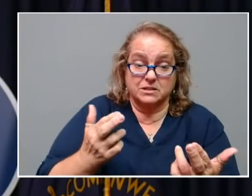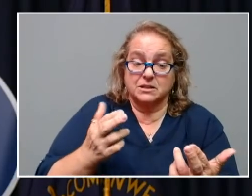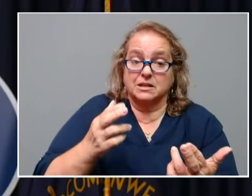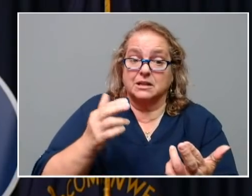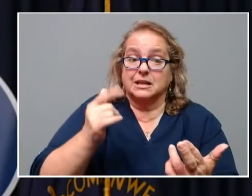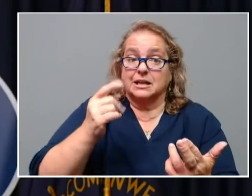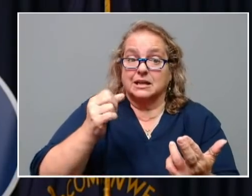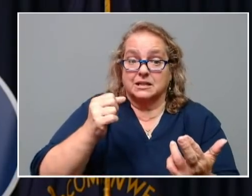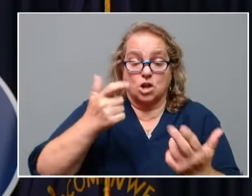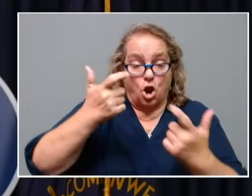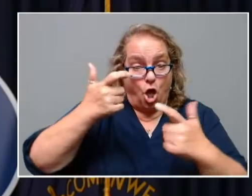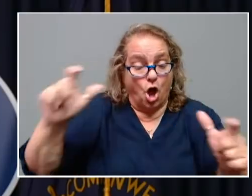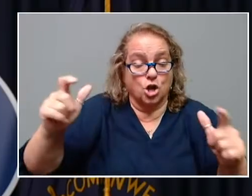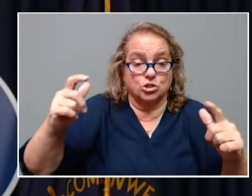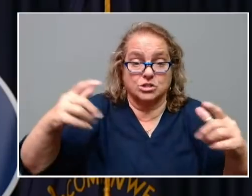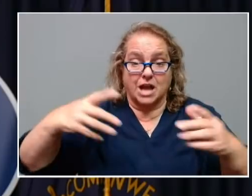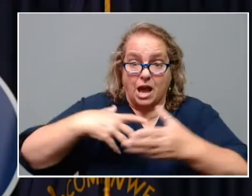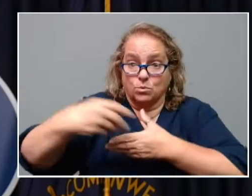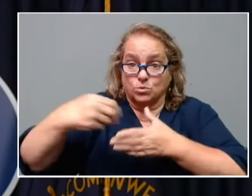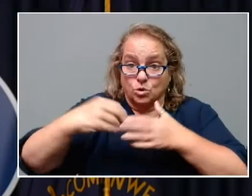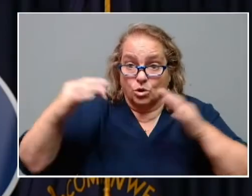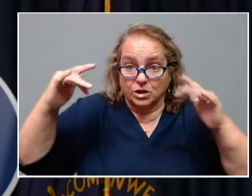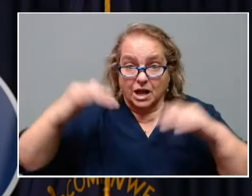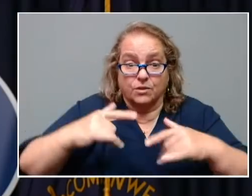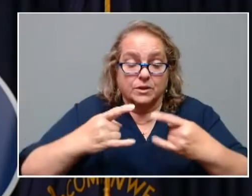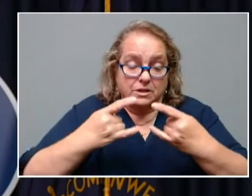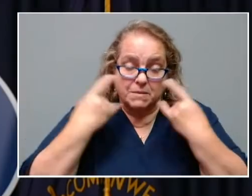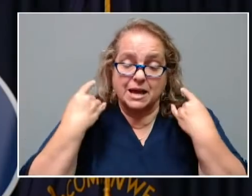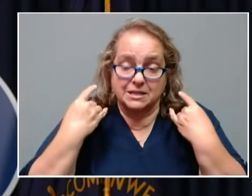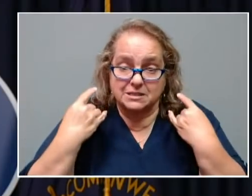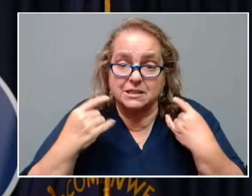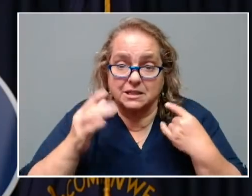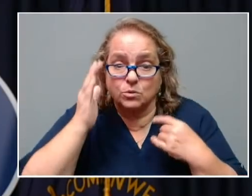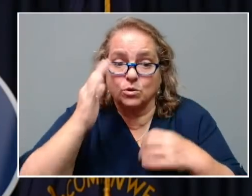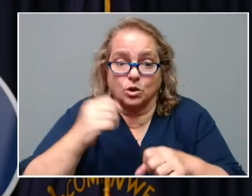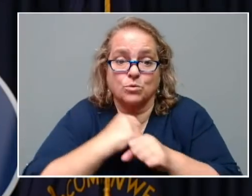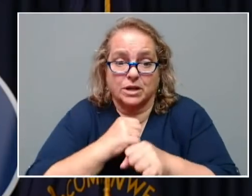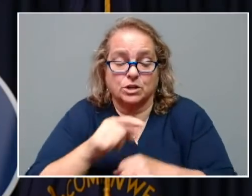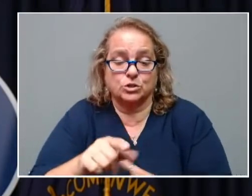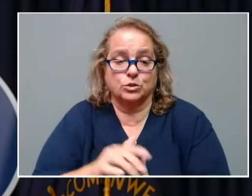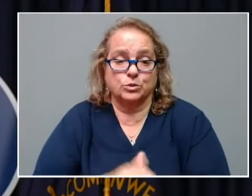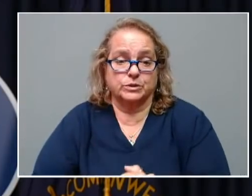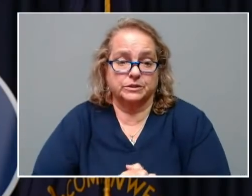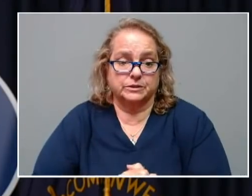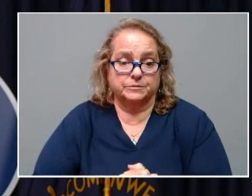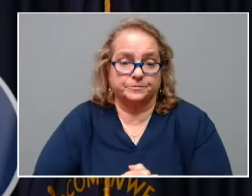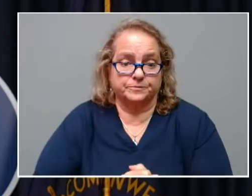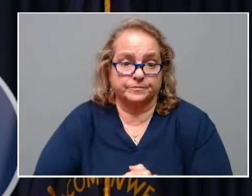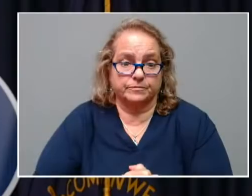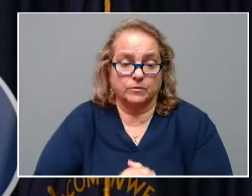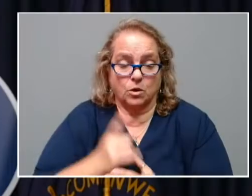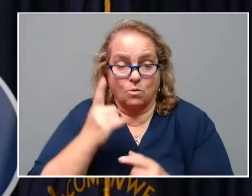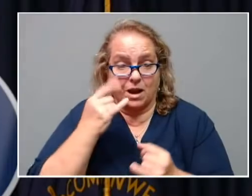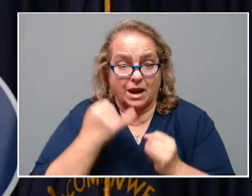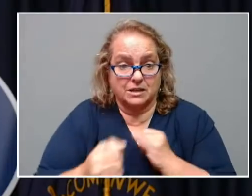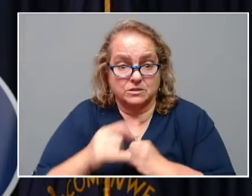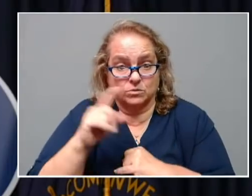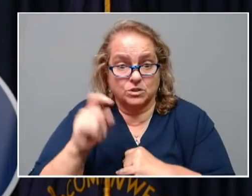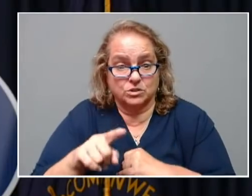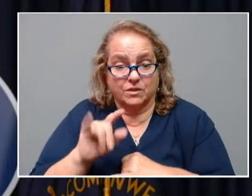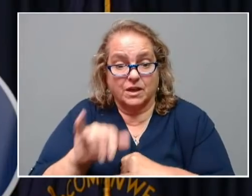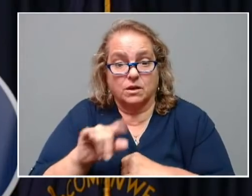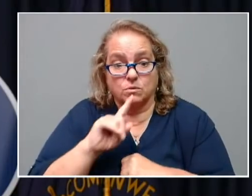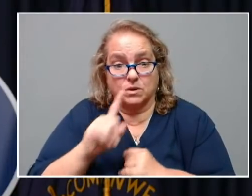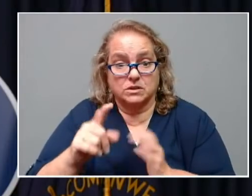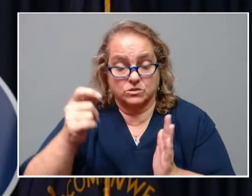gatherings. Put that mask on. It'll protect you. We actually had one last question that was sent